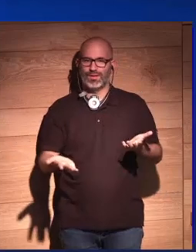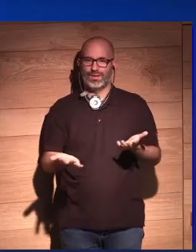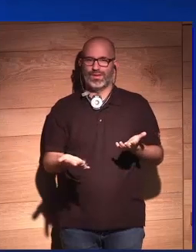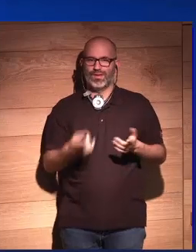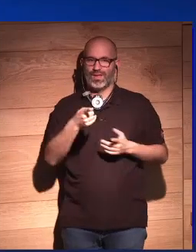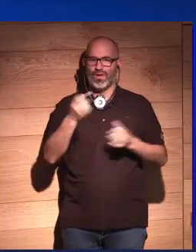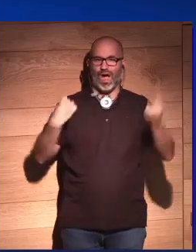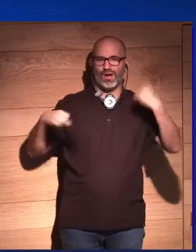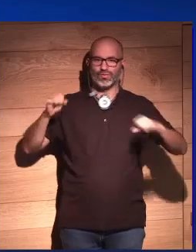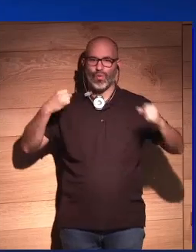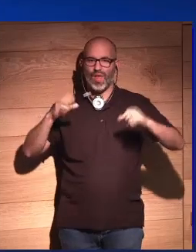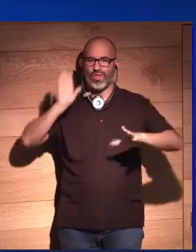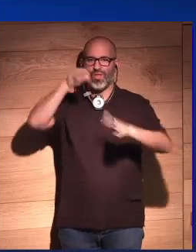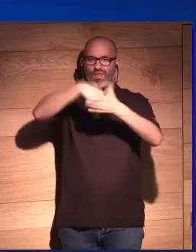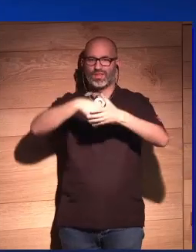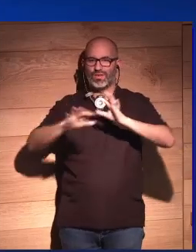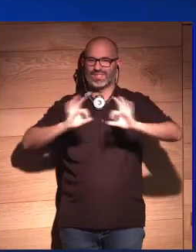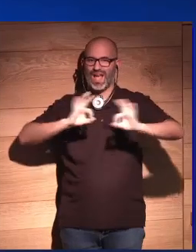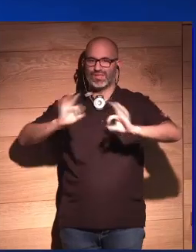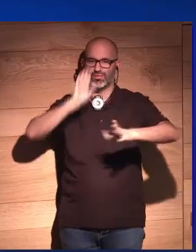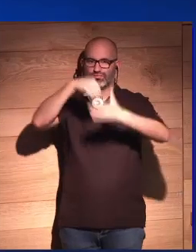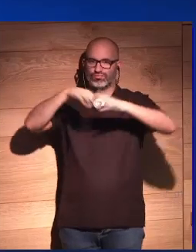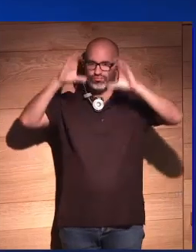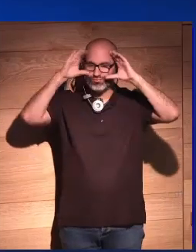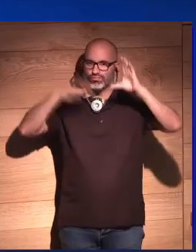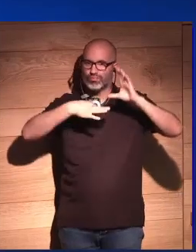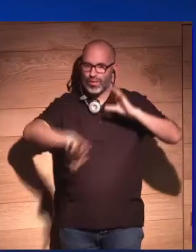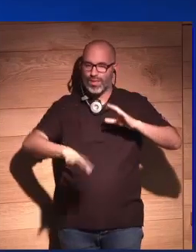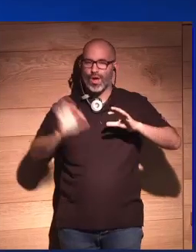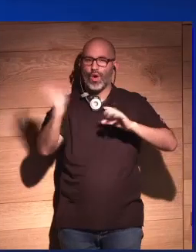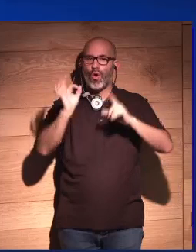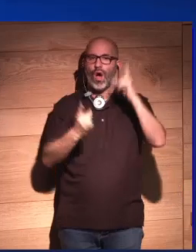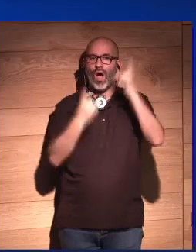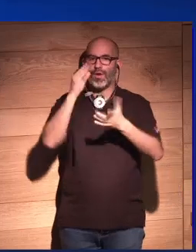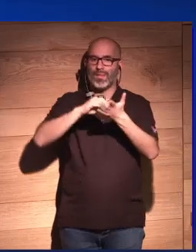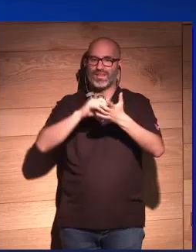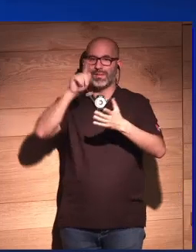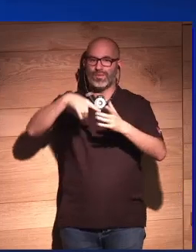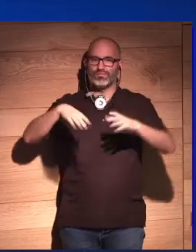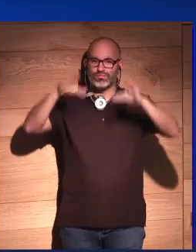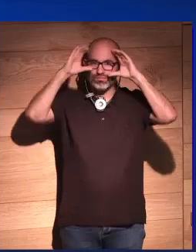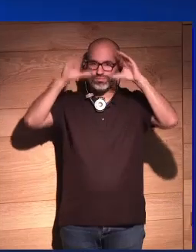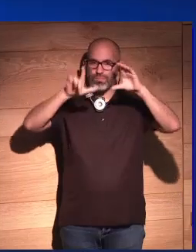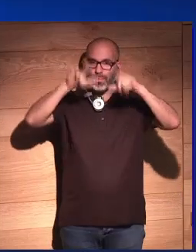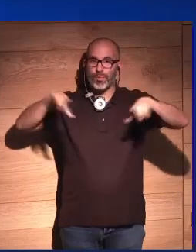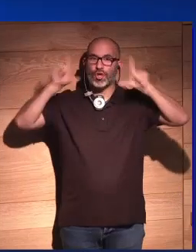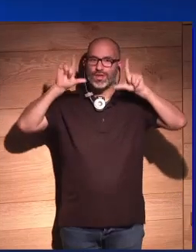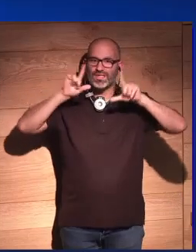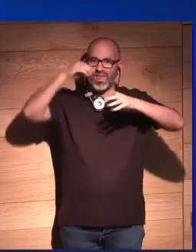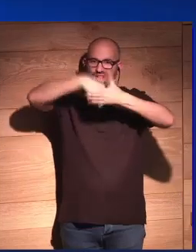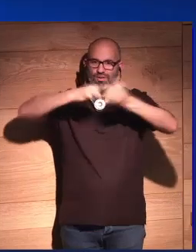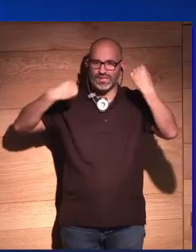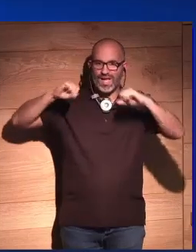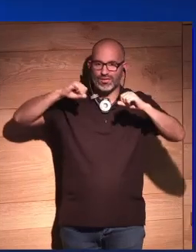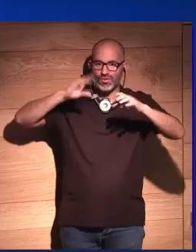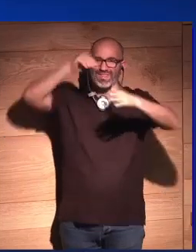then creating also AI characters inside of that. That is to say, You know, if there was a little girl